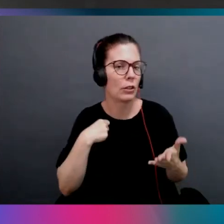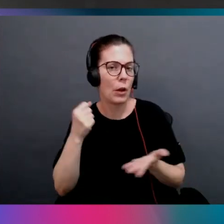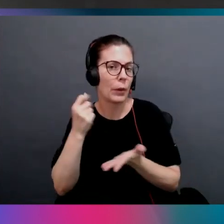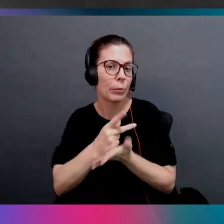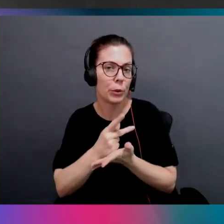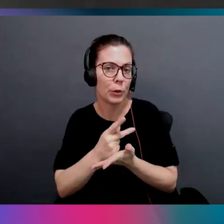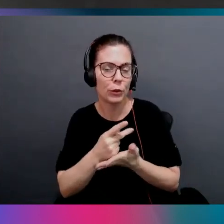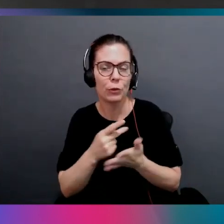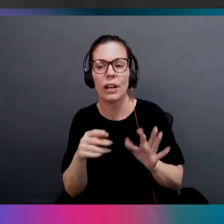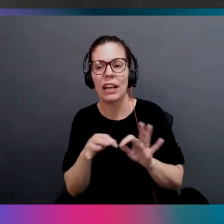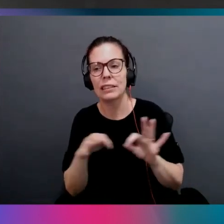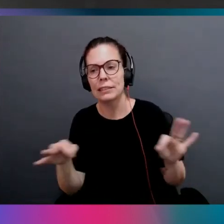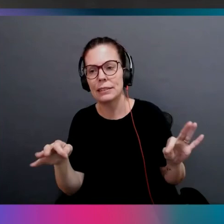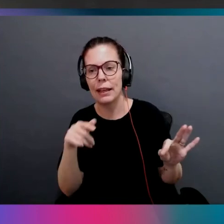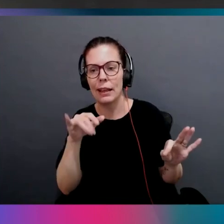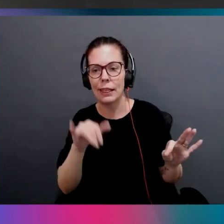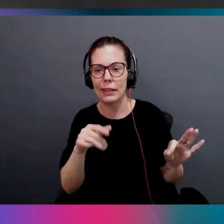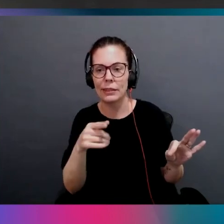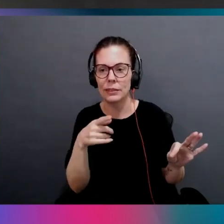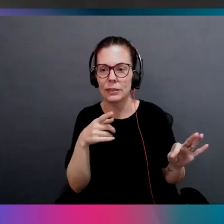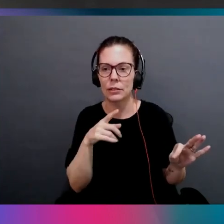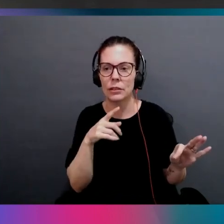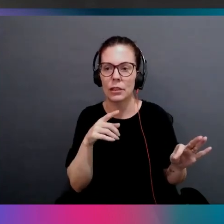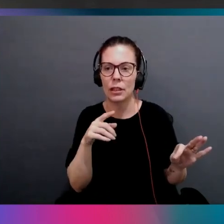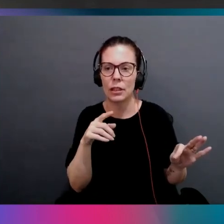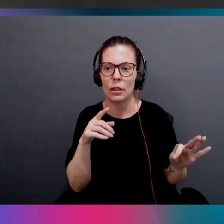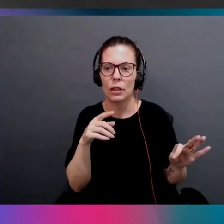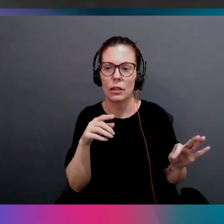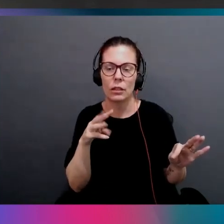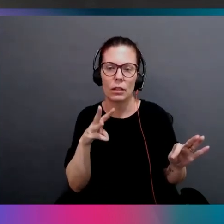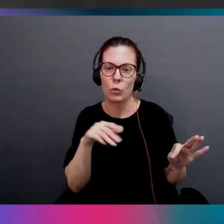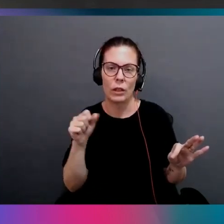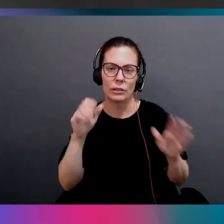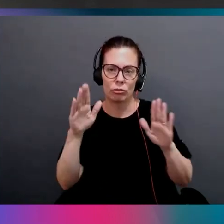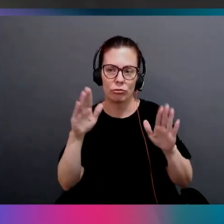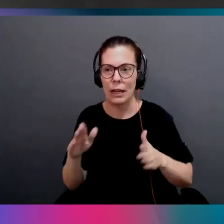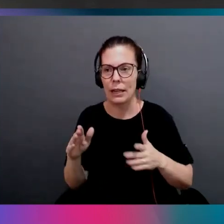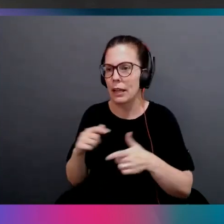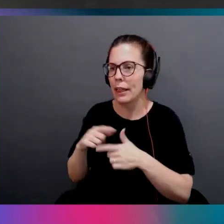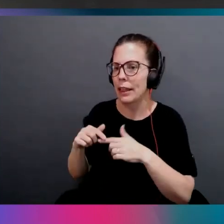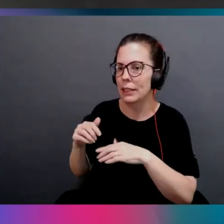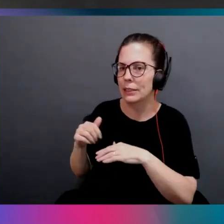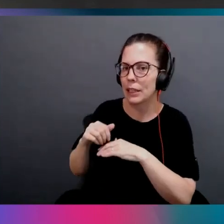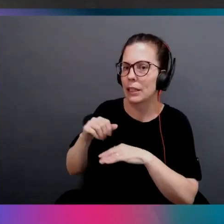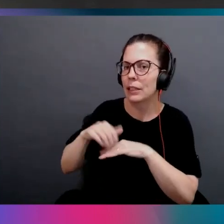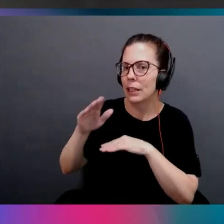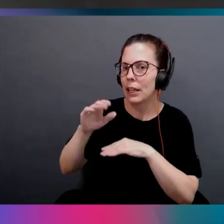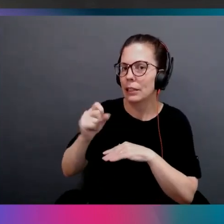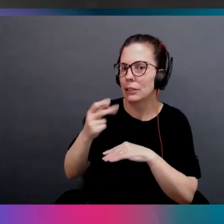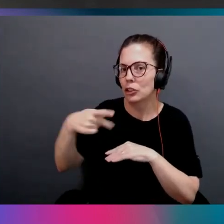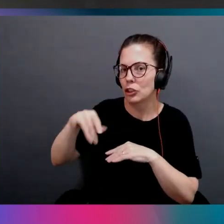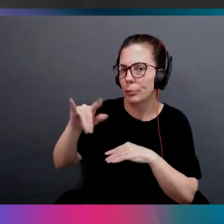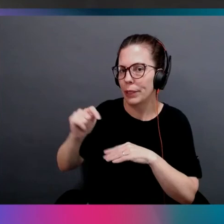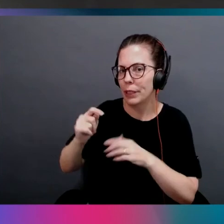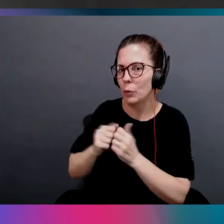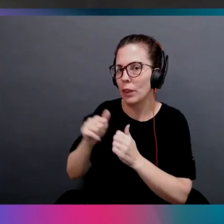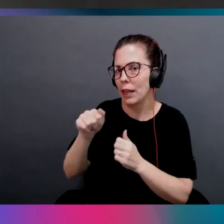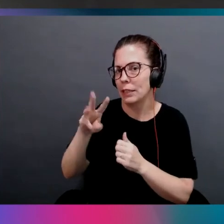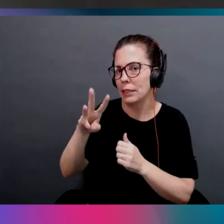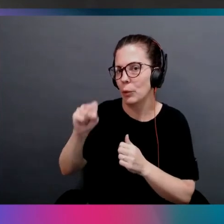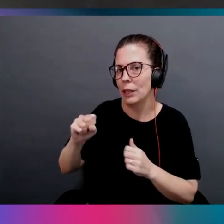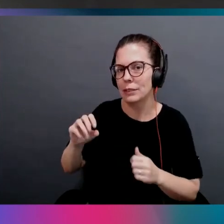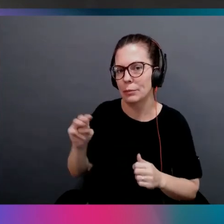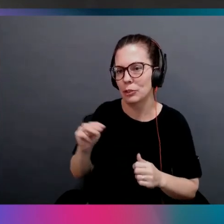this was great. Then you got to say ship it with AWS. Team, let's machine learning.